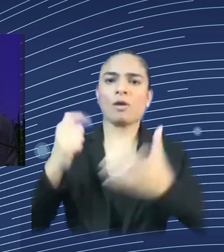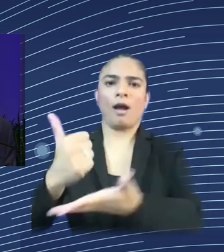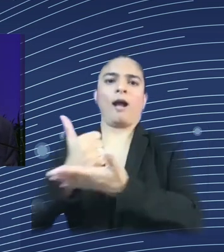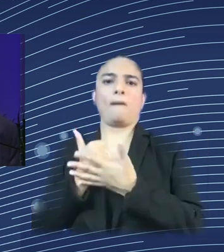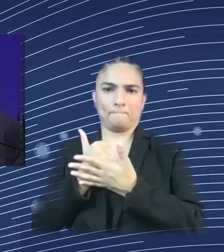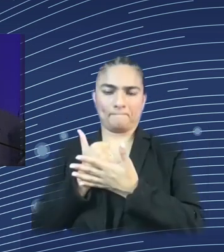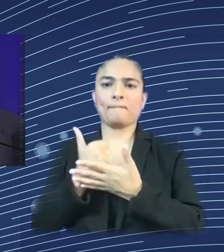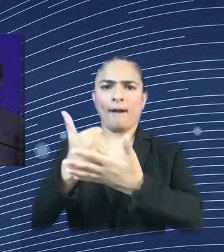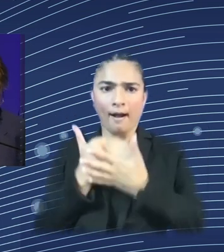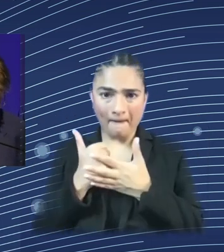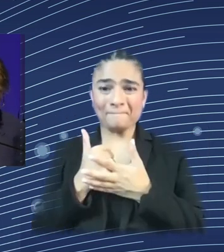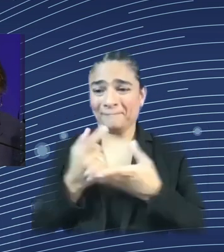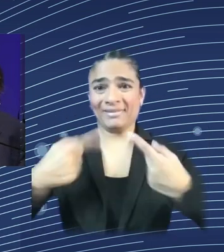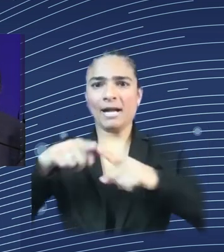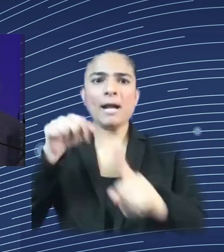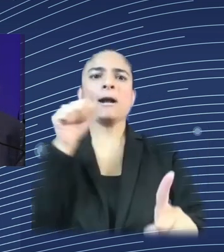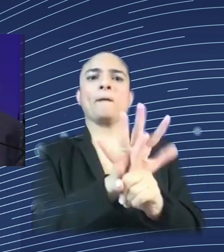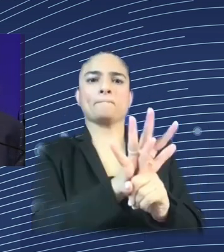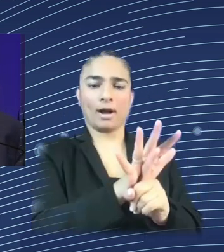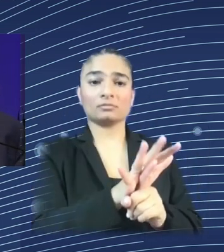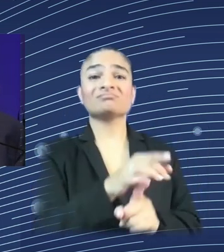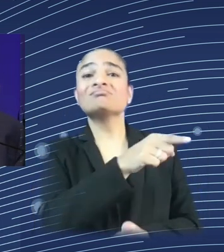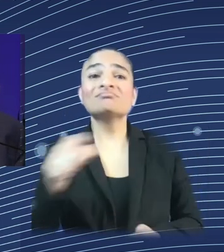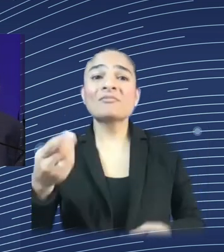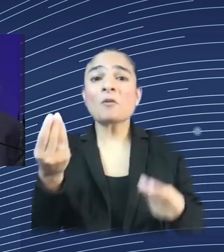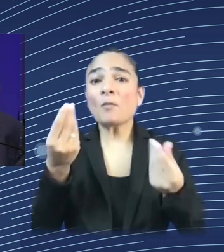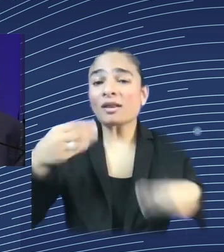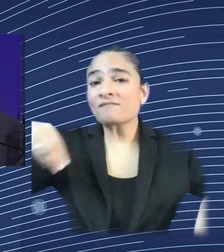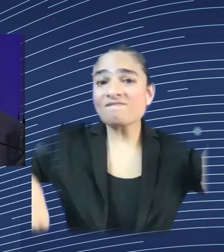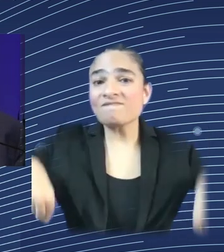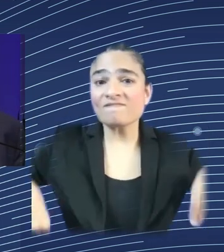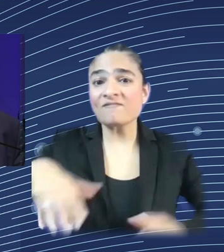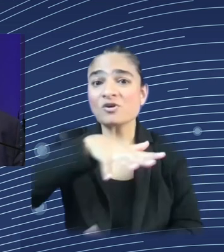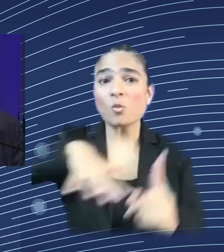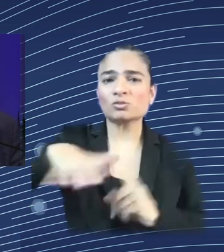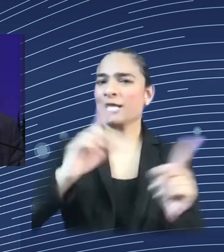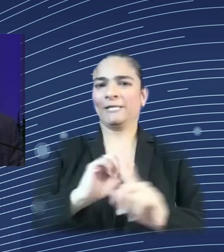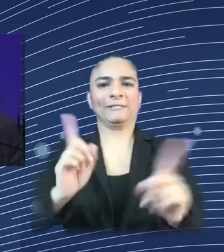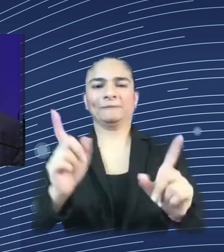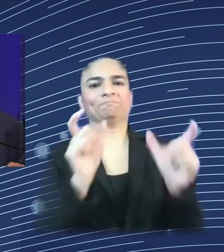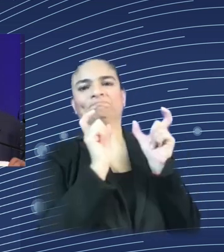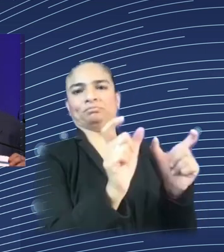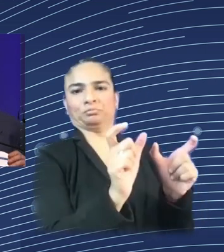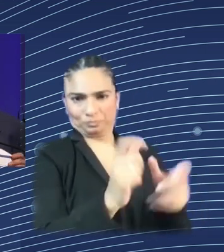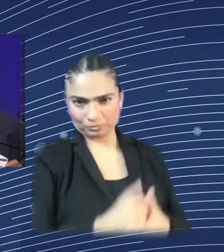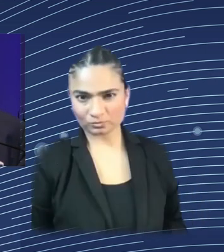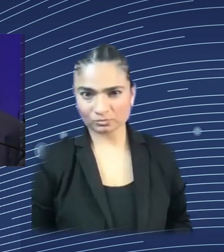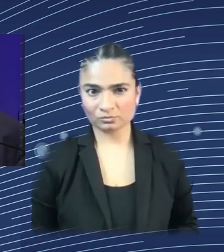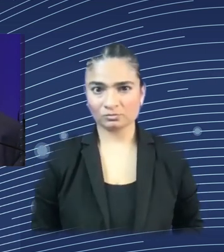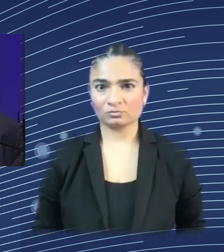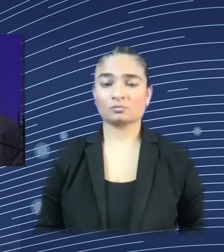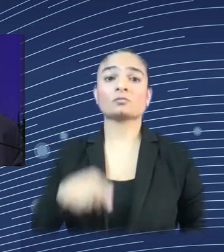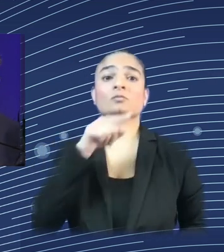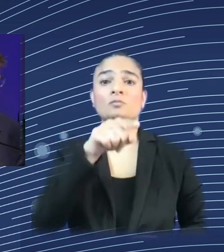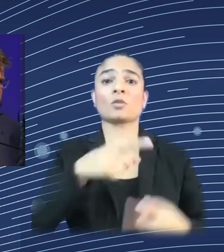to inspect afterwards perhaps what is going on. Of course, also you can see the loopholes in